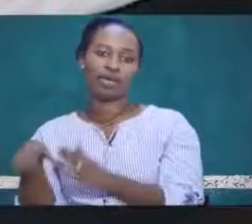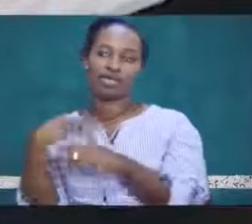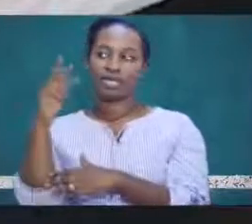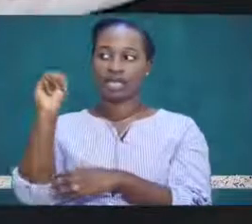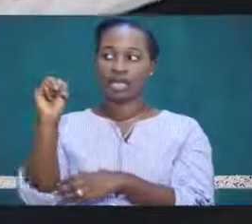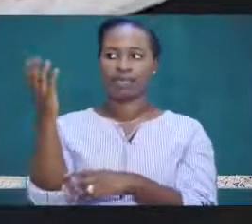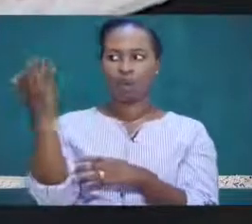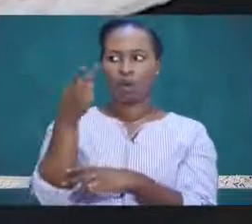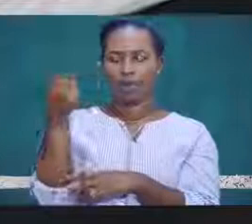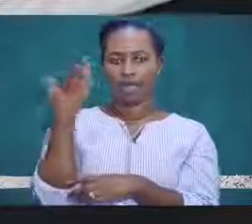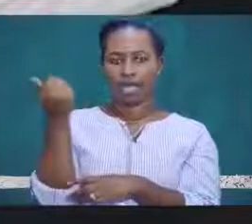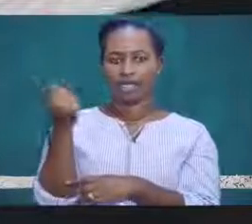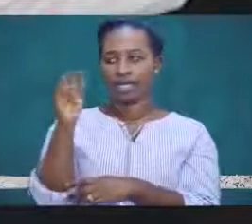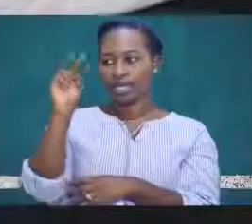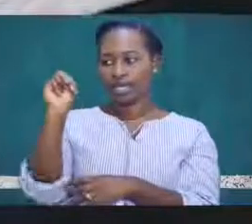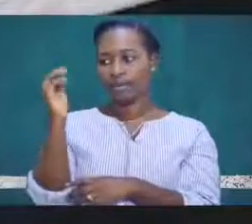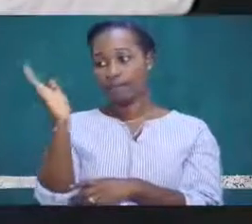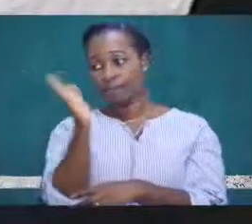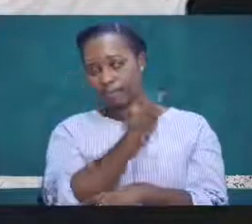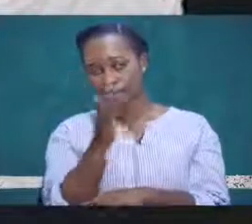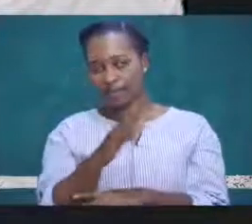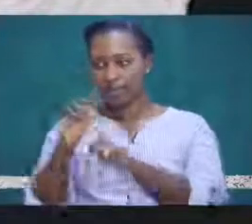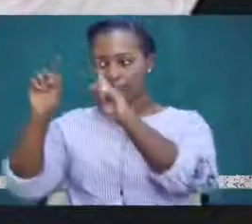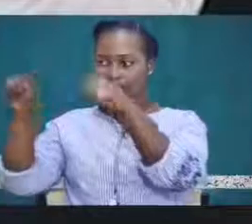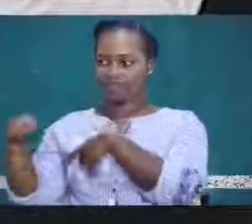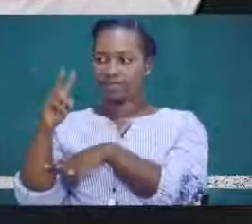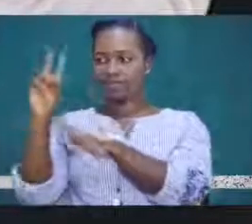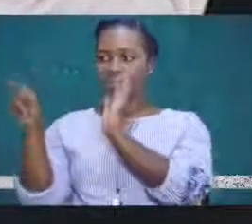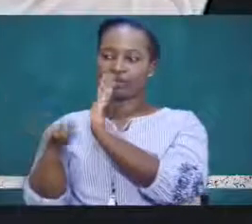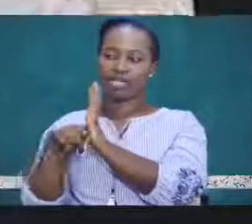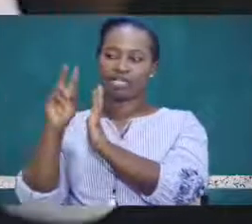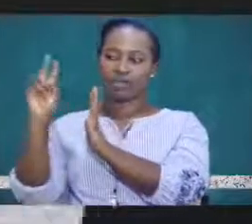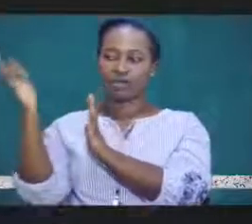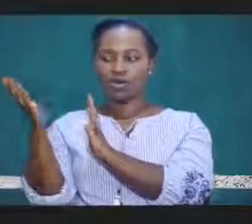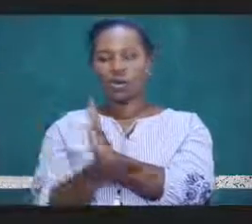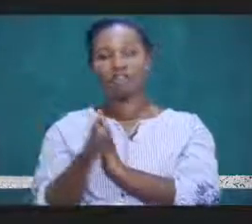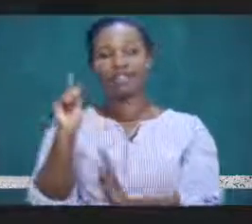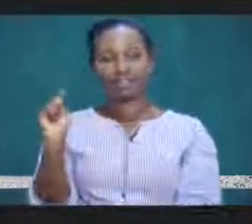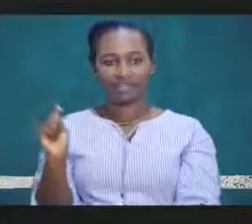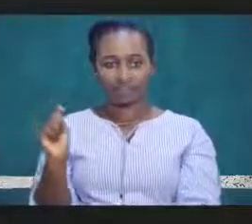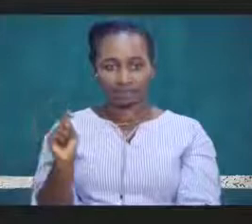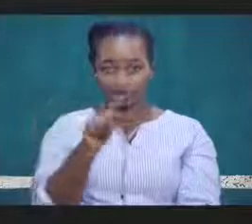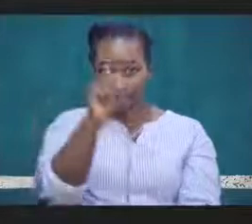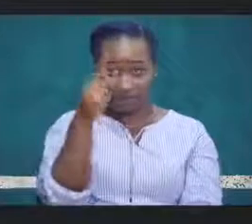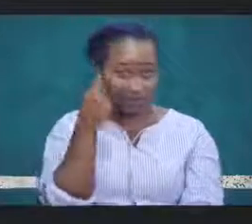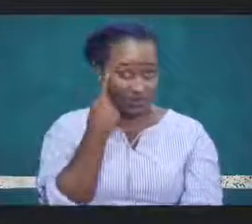can put V minus U, then over T. Are you comfortable with